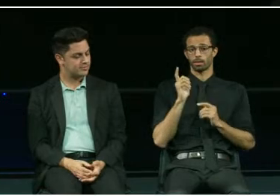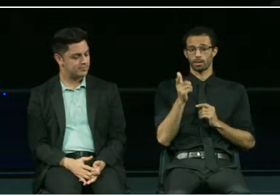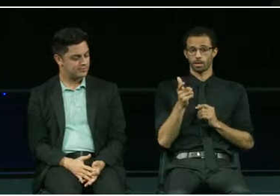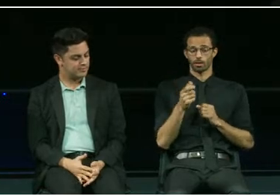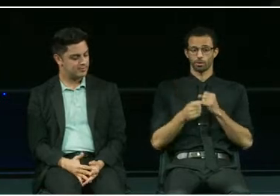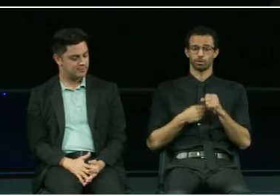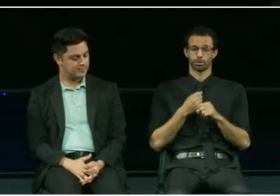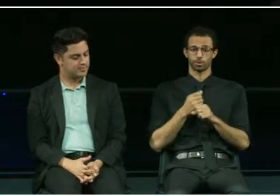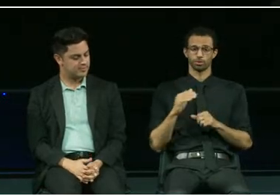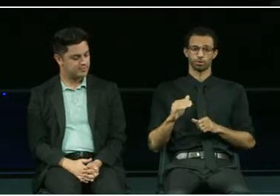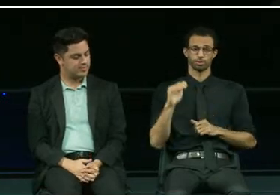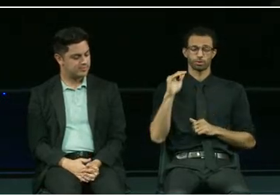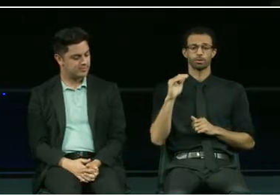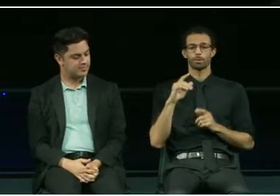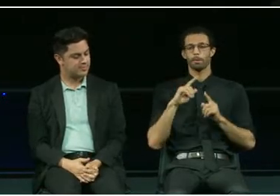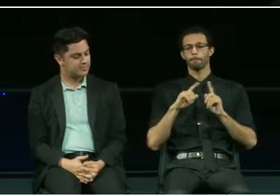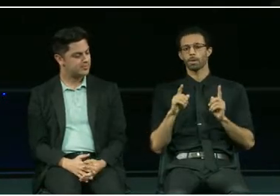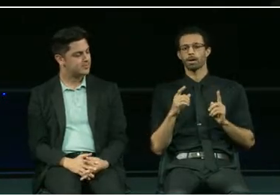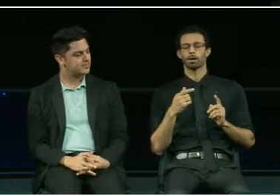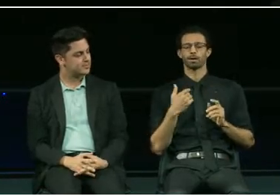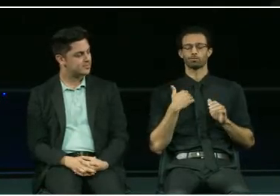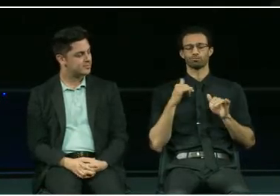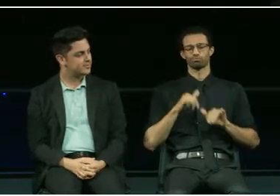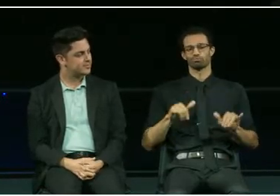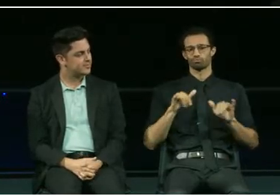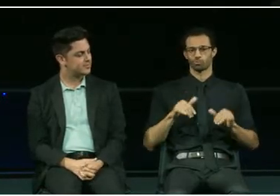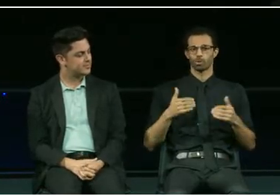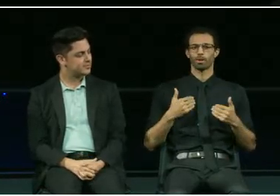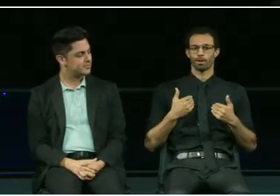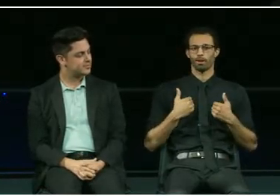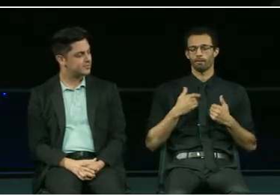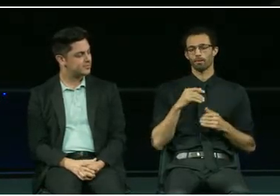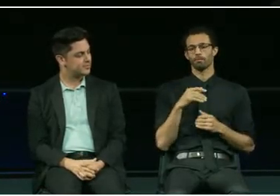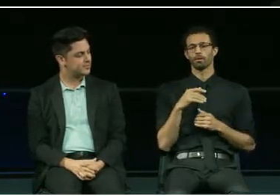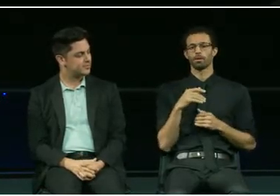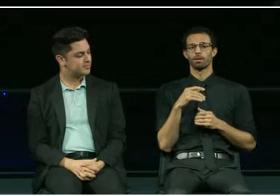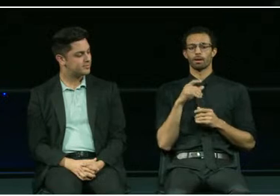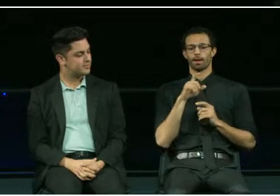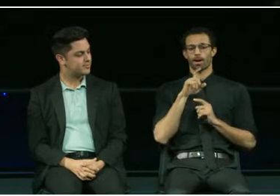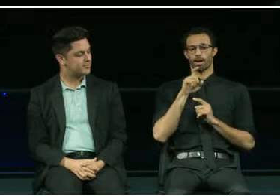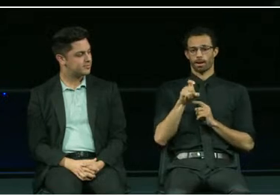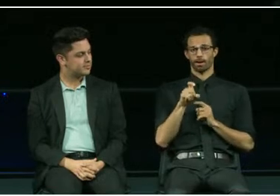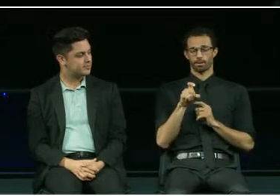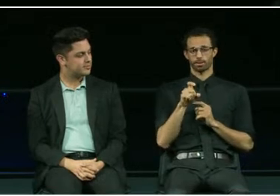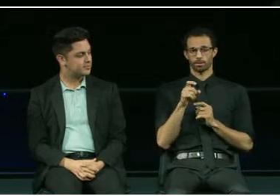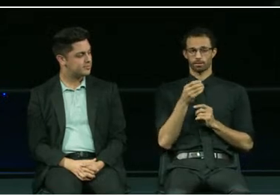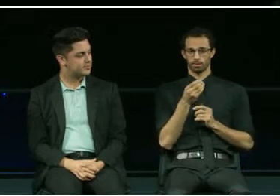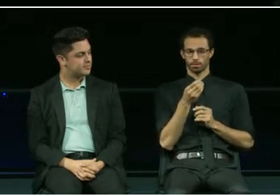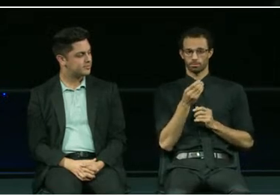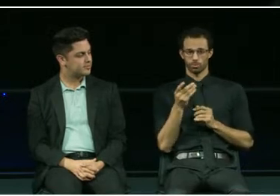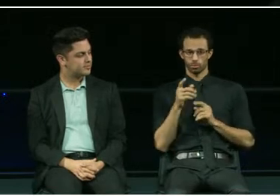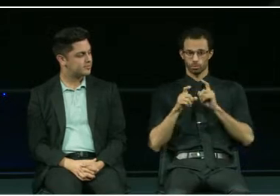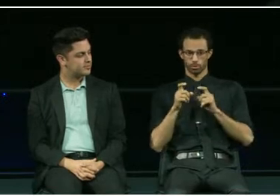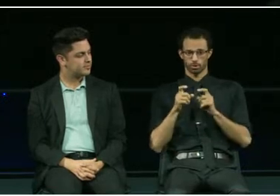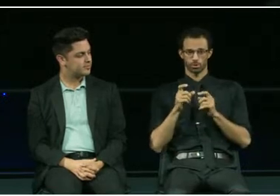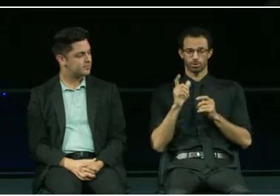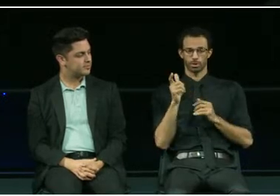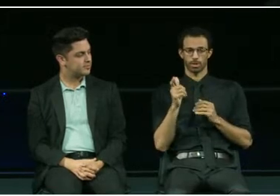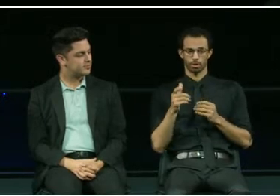but I kind of just got into a rhythm. And I did add a few questions, like I asked her